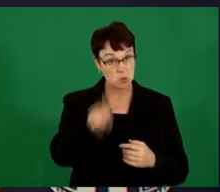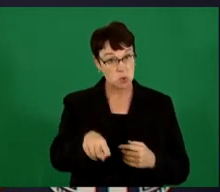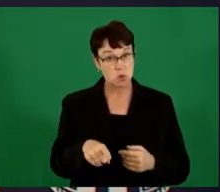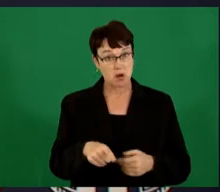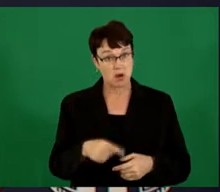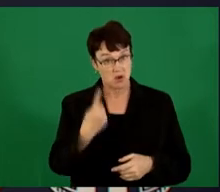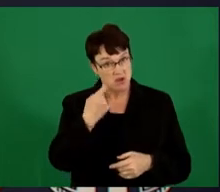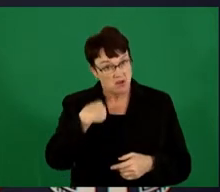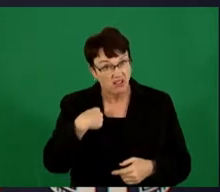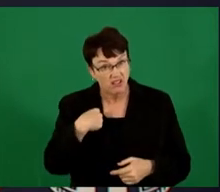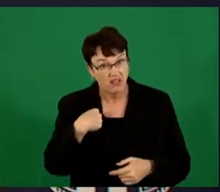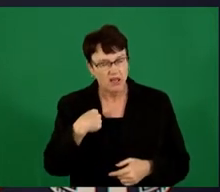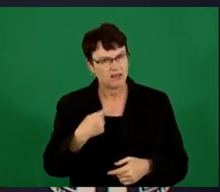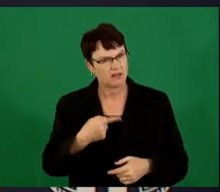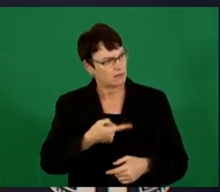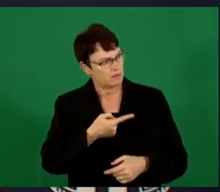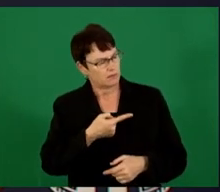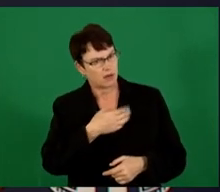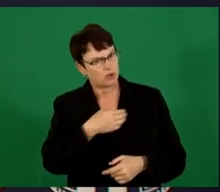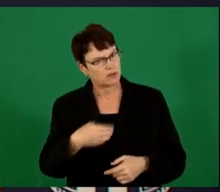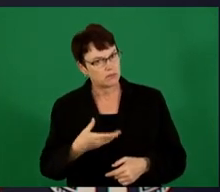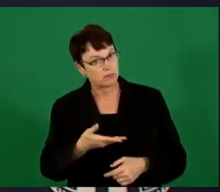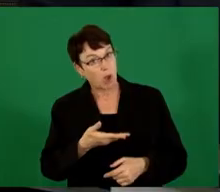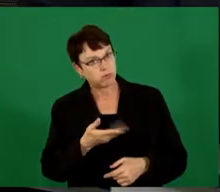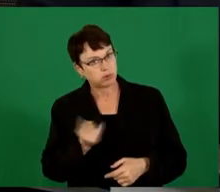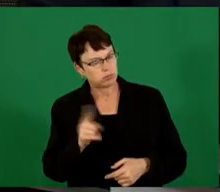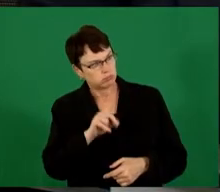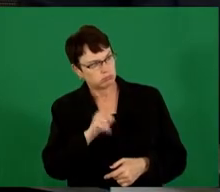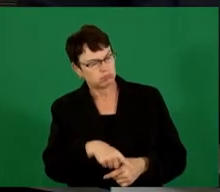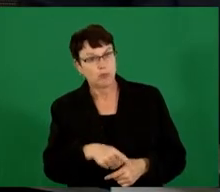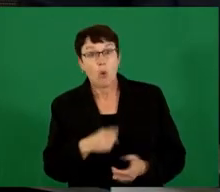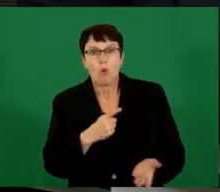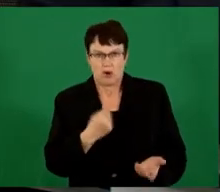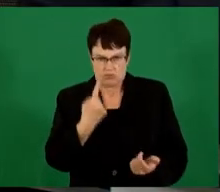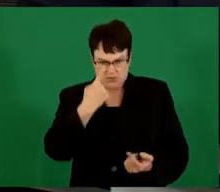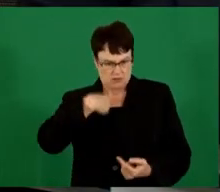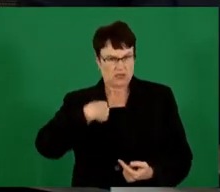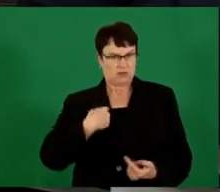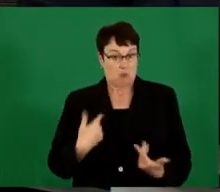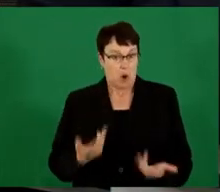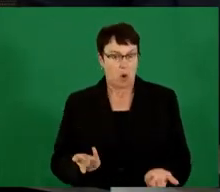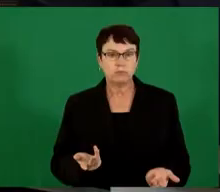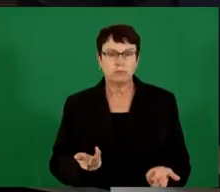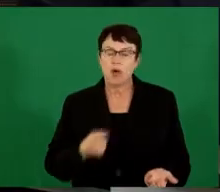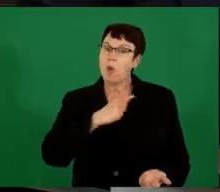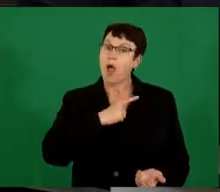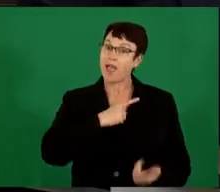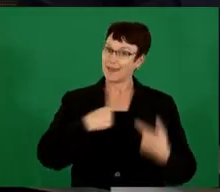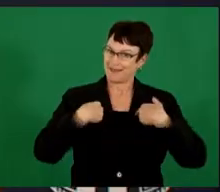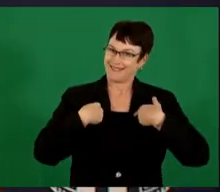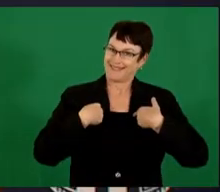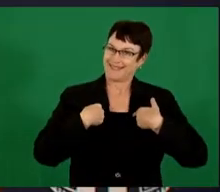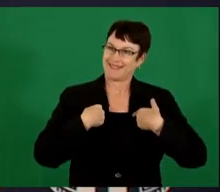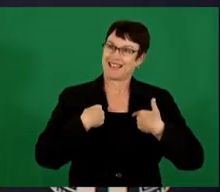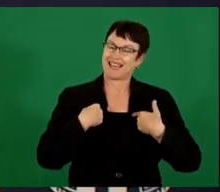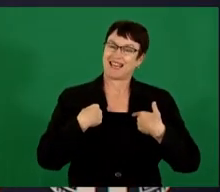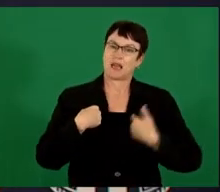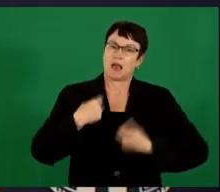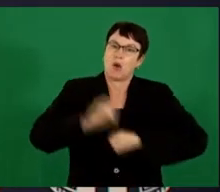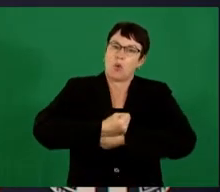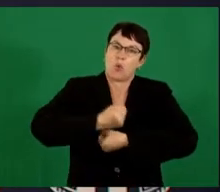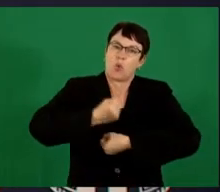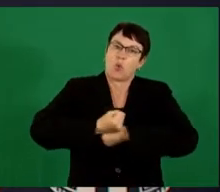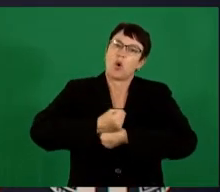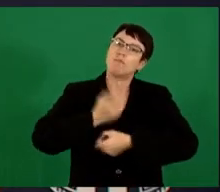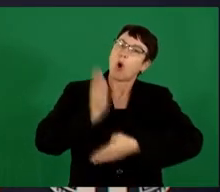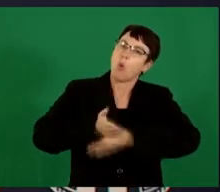president and not us. Because you see, we are implementers